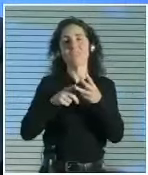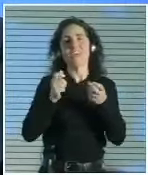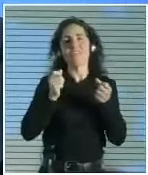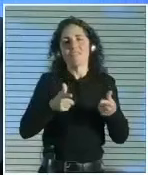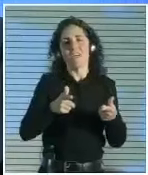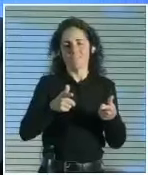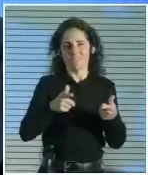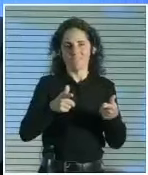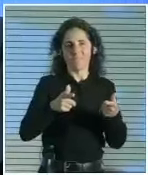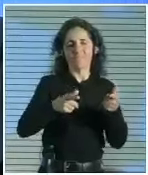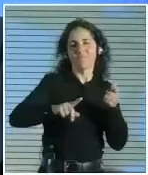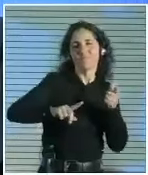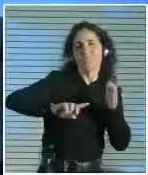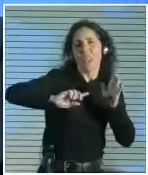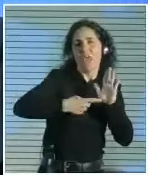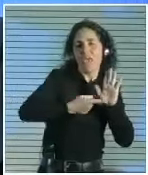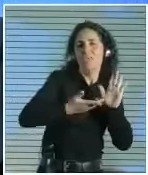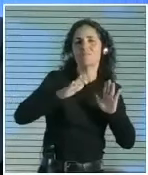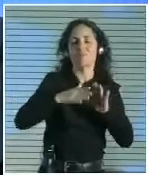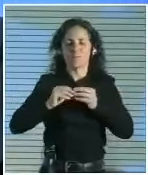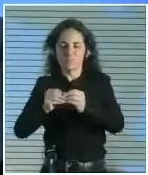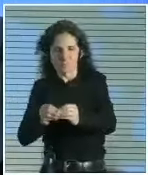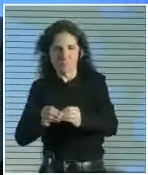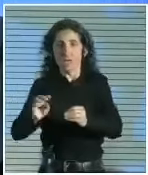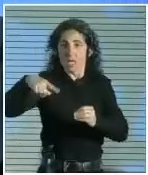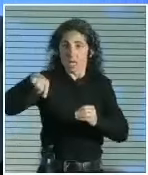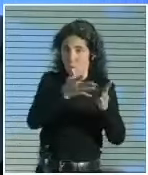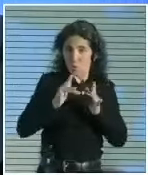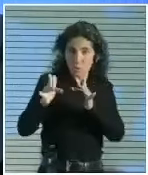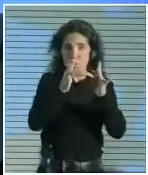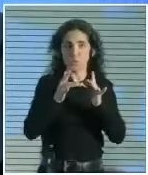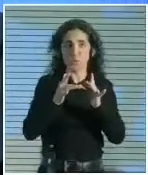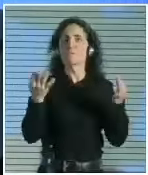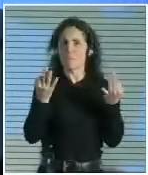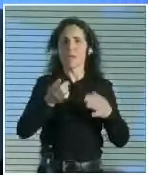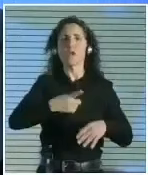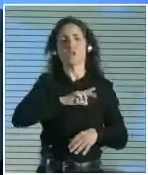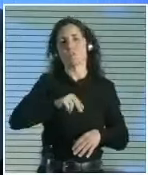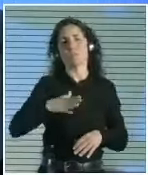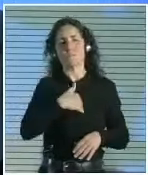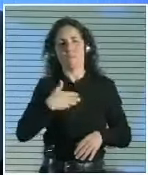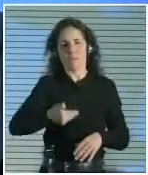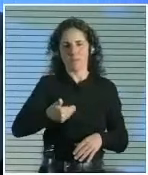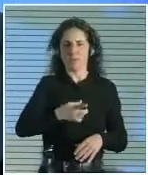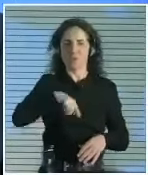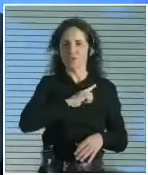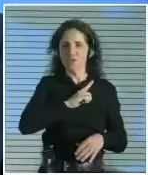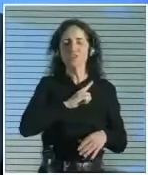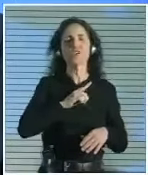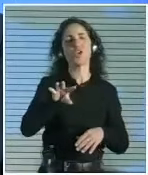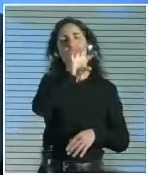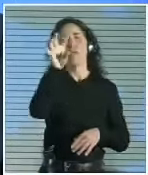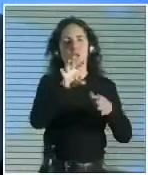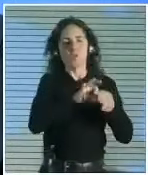one another. We play an important role as being the United Nations mechanism to implement sustainable consumption and